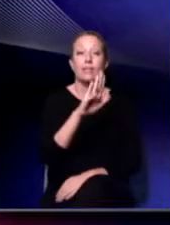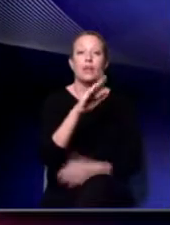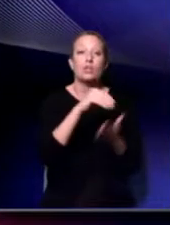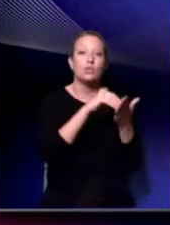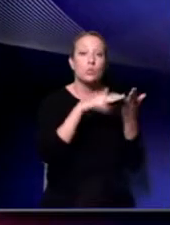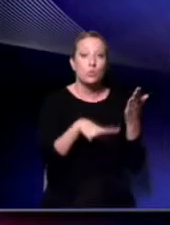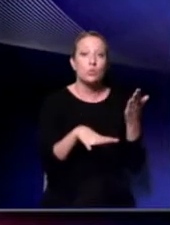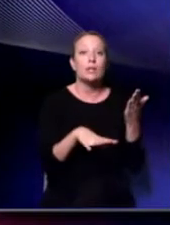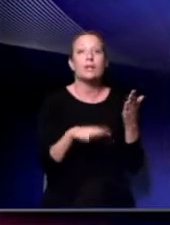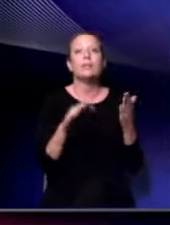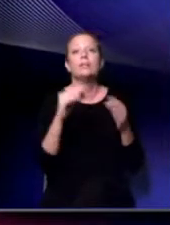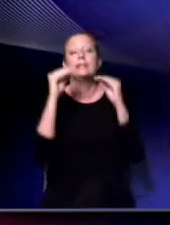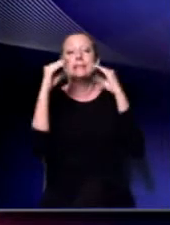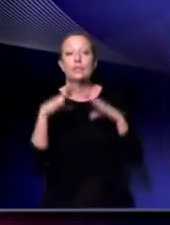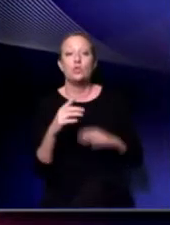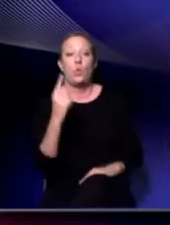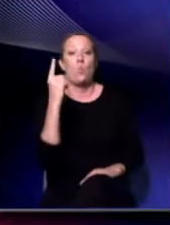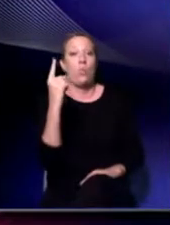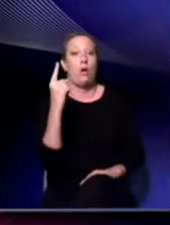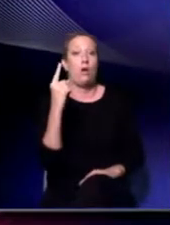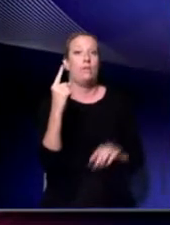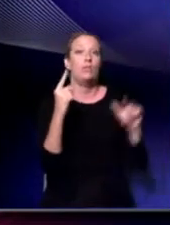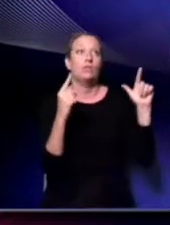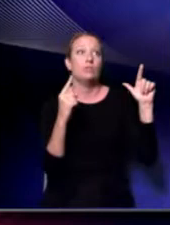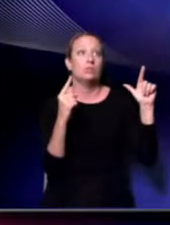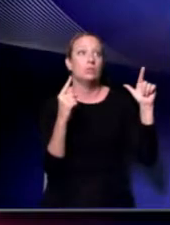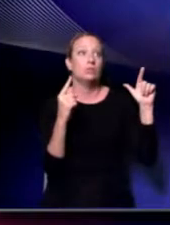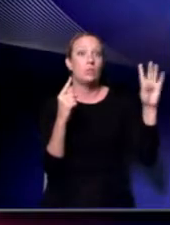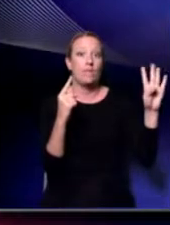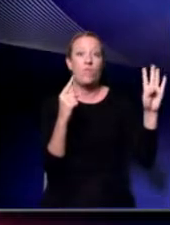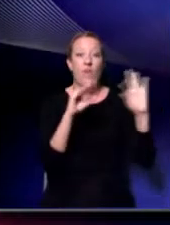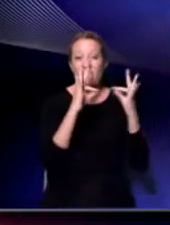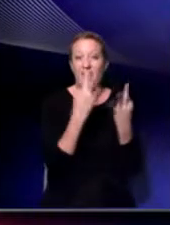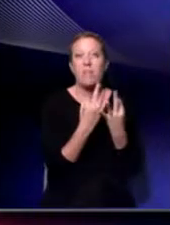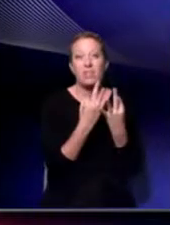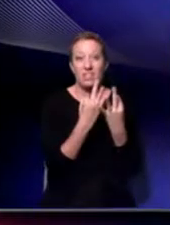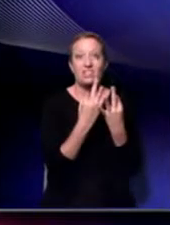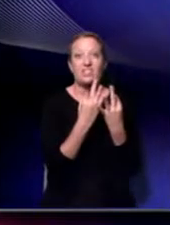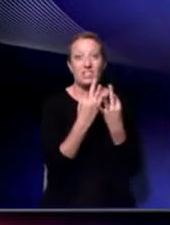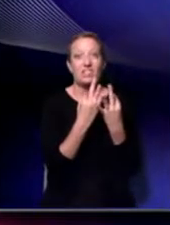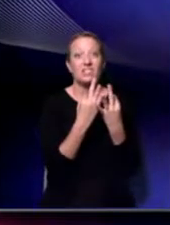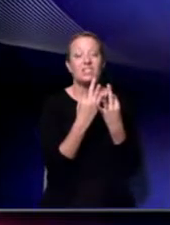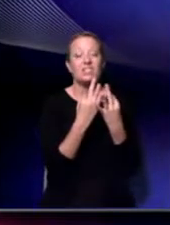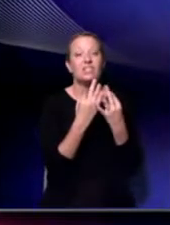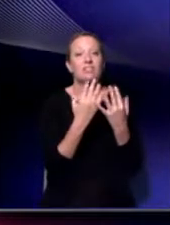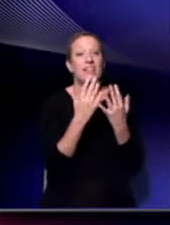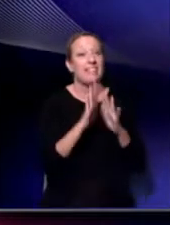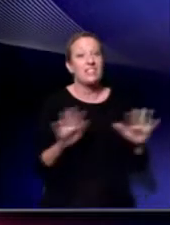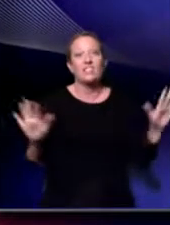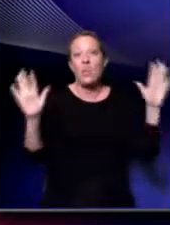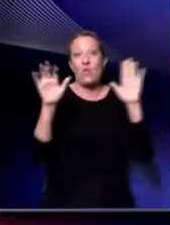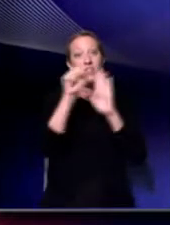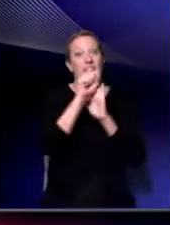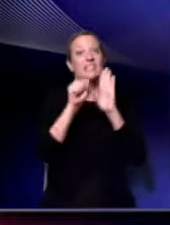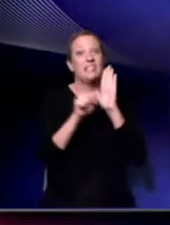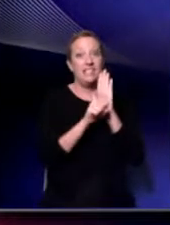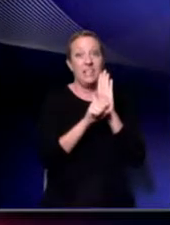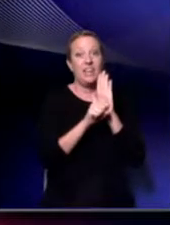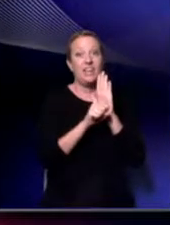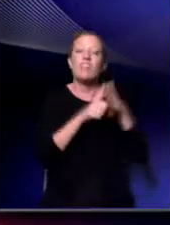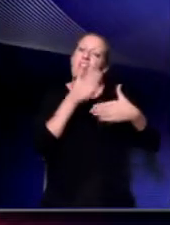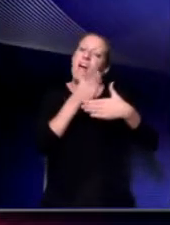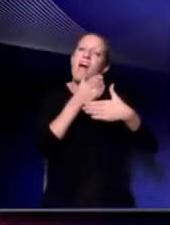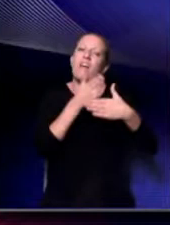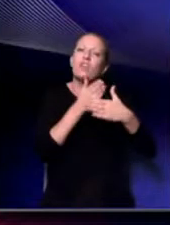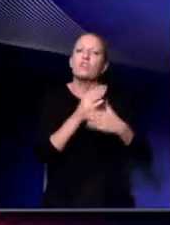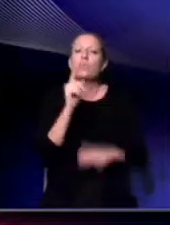1 teacher per 24 families. And we're talking statewide average. It's